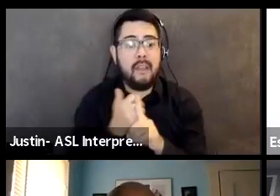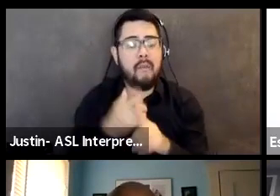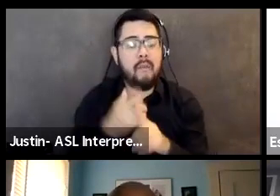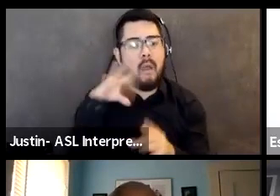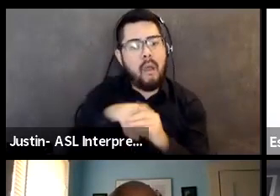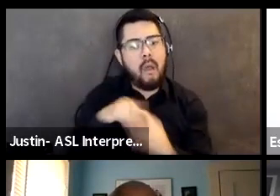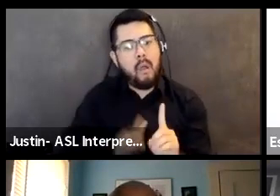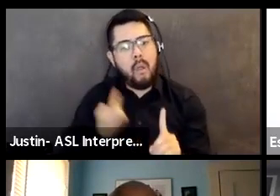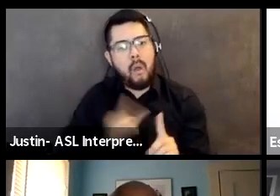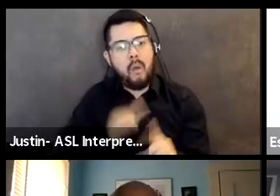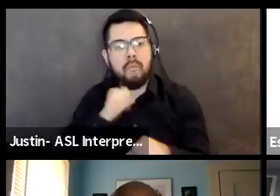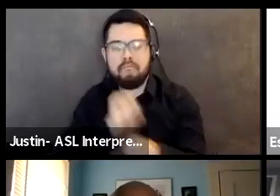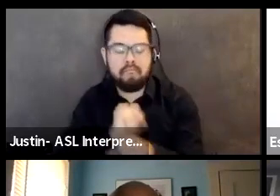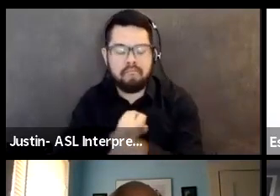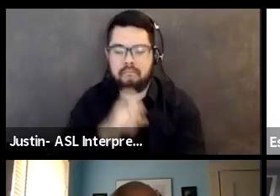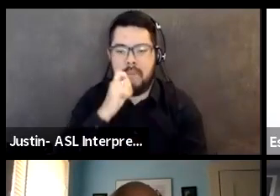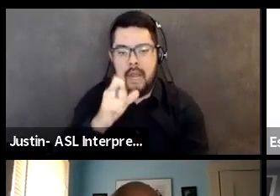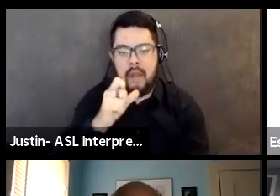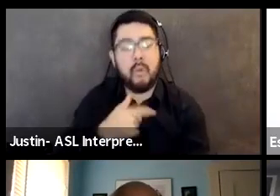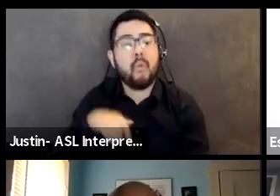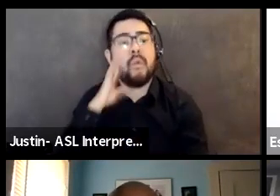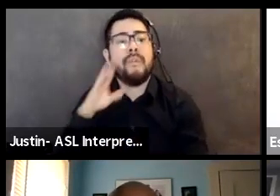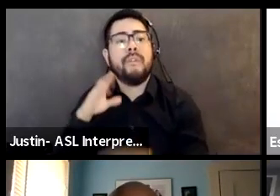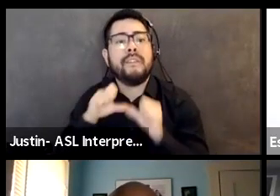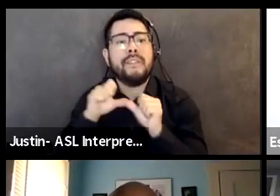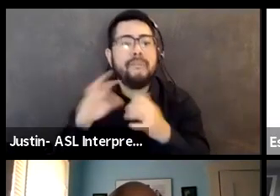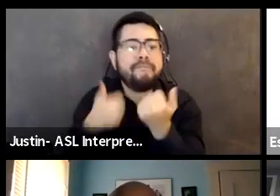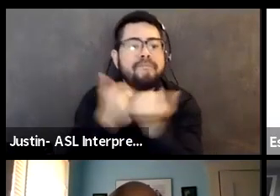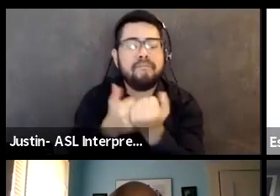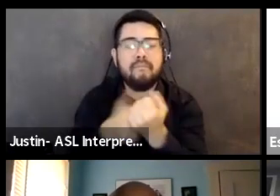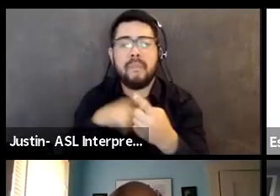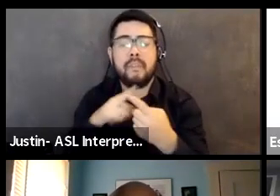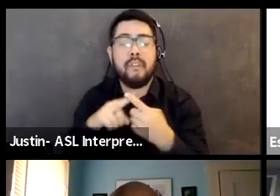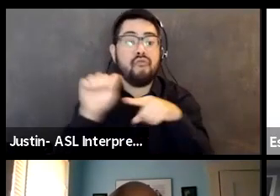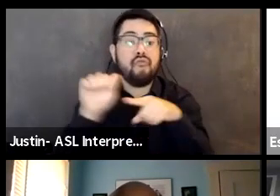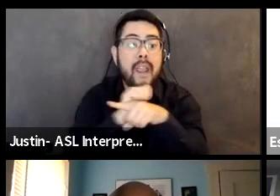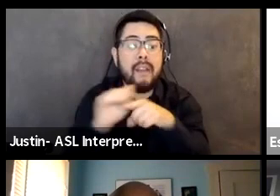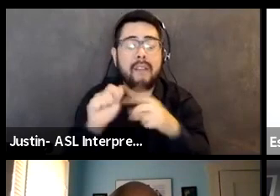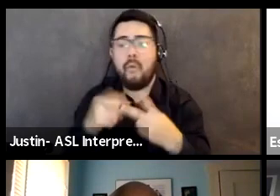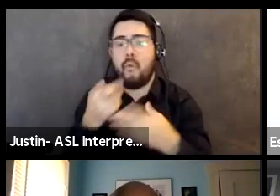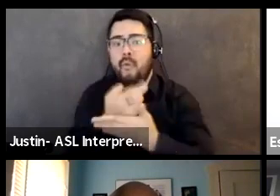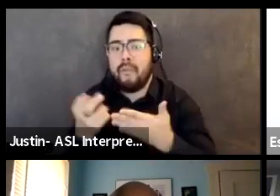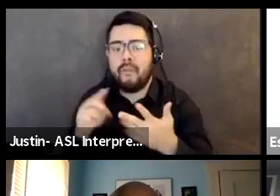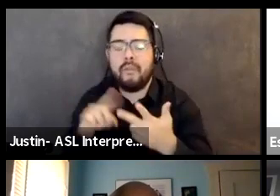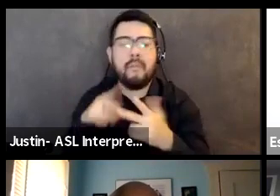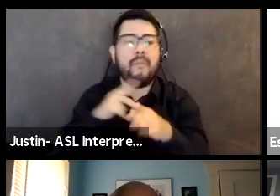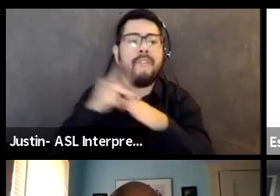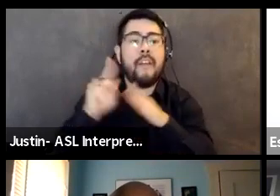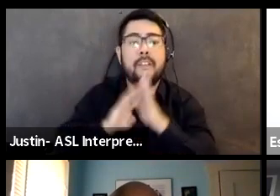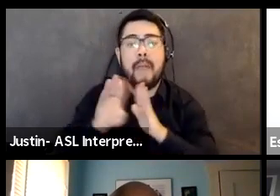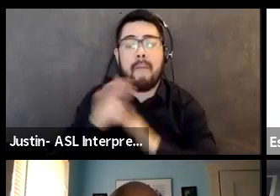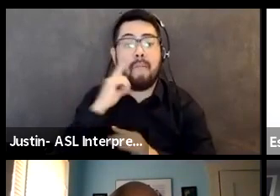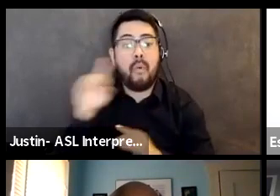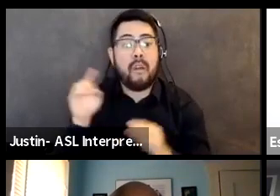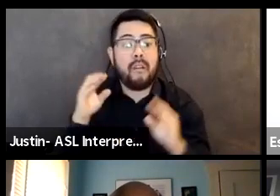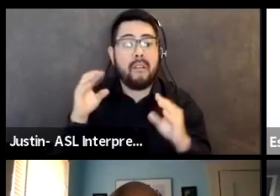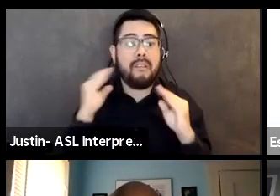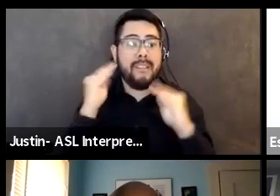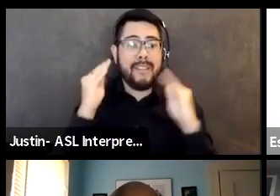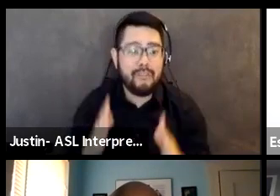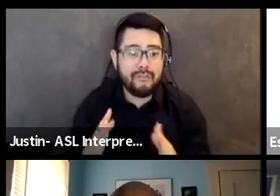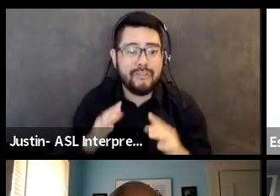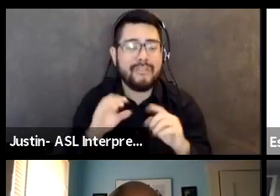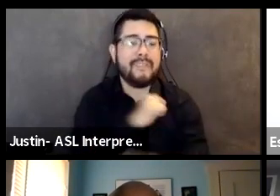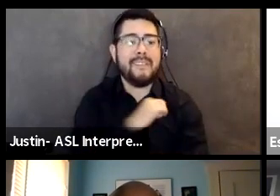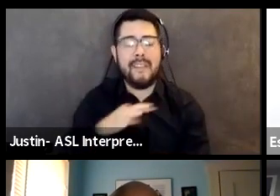we will continue providing them with the training resources and professional development opportunities to feel fully prepared to help